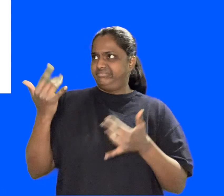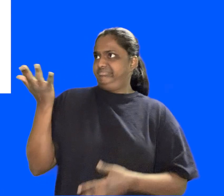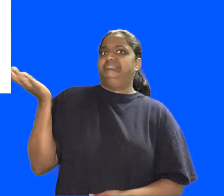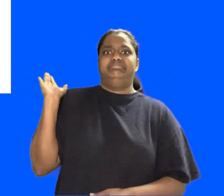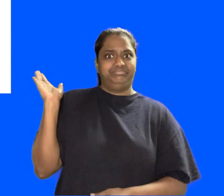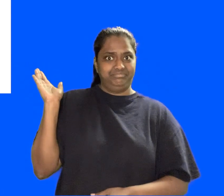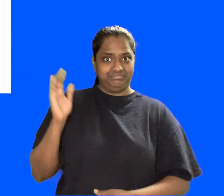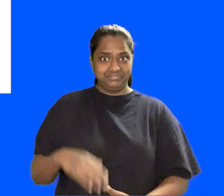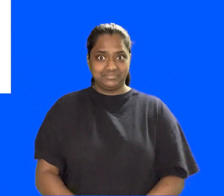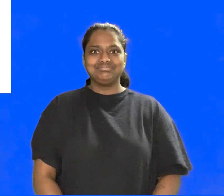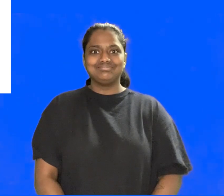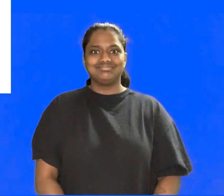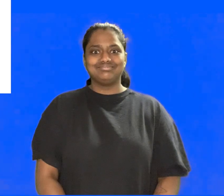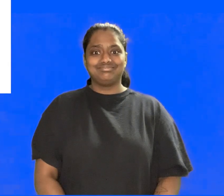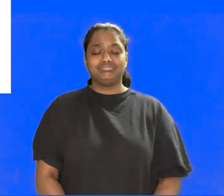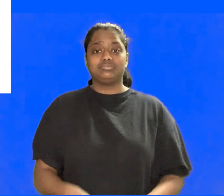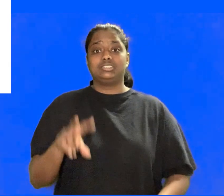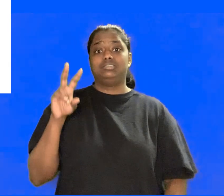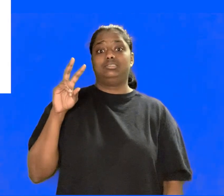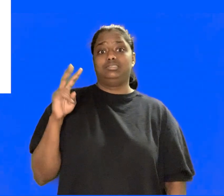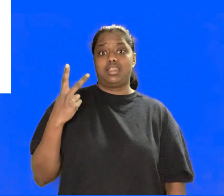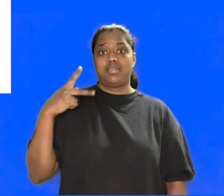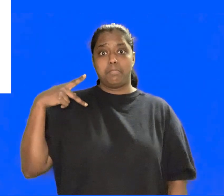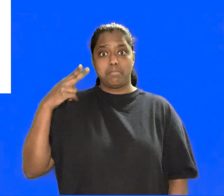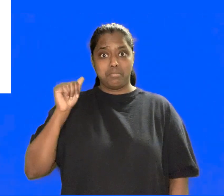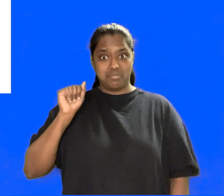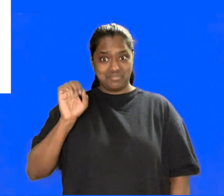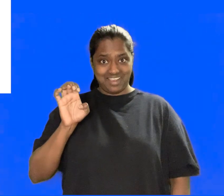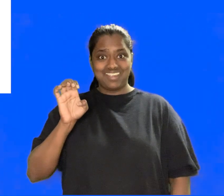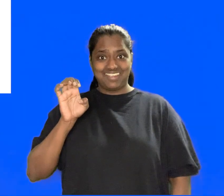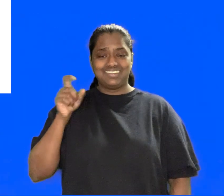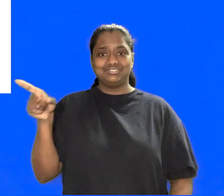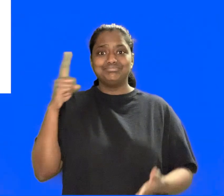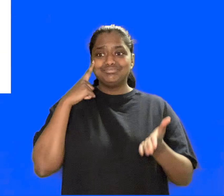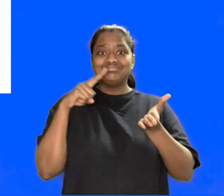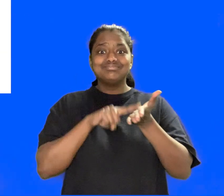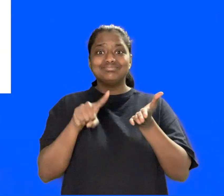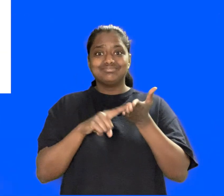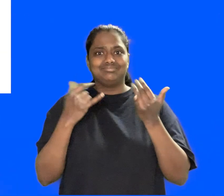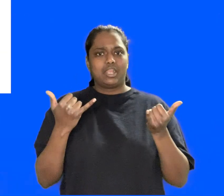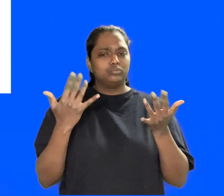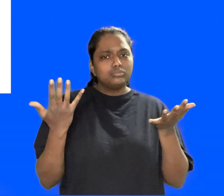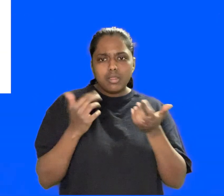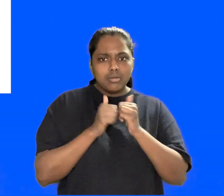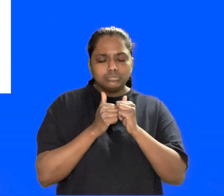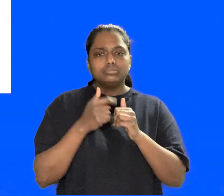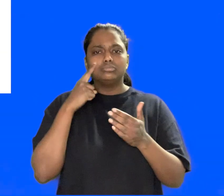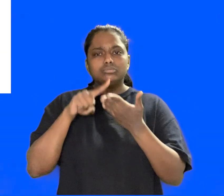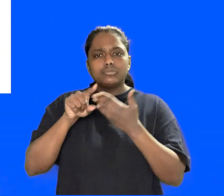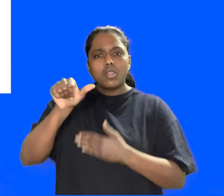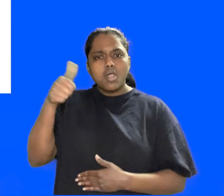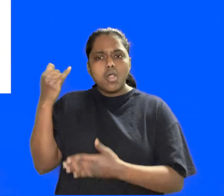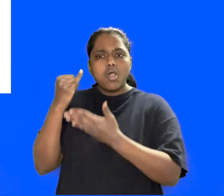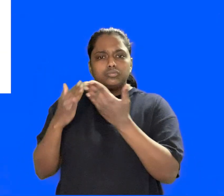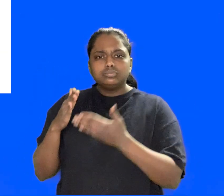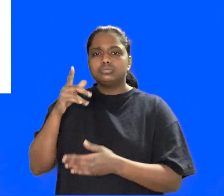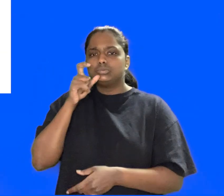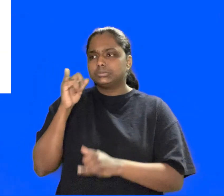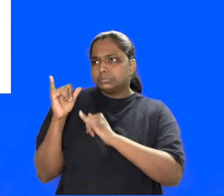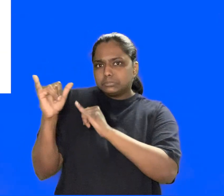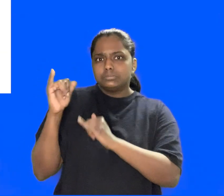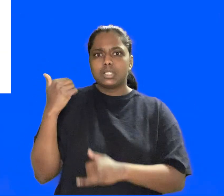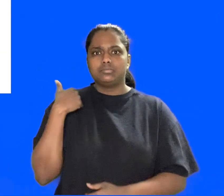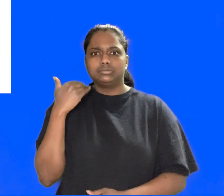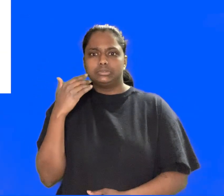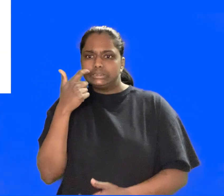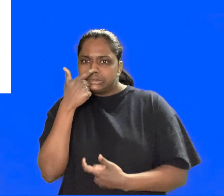of circumstances. In the second phase, she investigates by researching other artists close to her with shared interests and experiences.